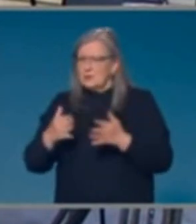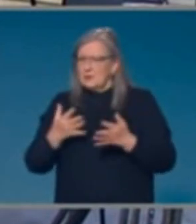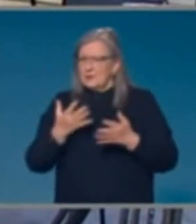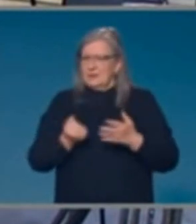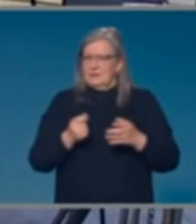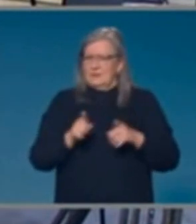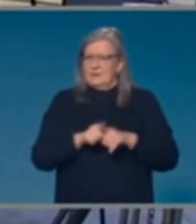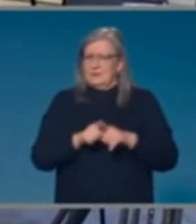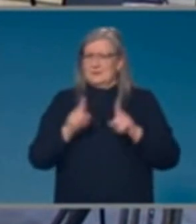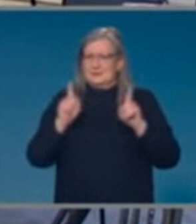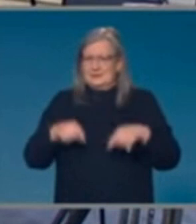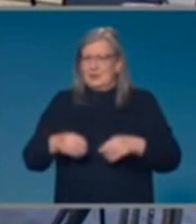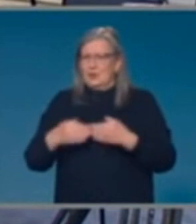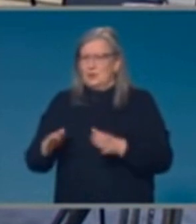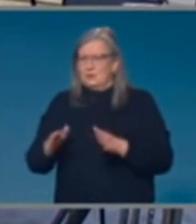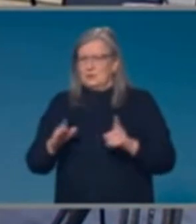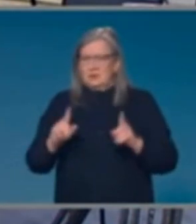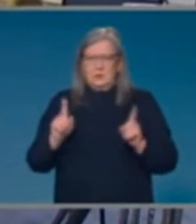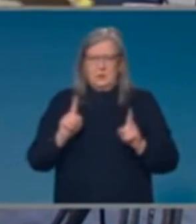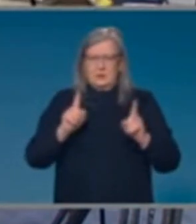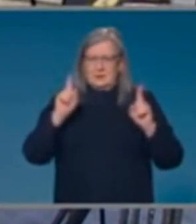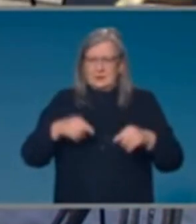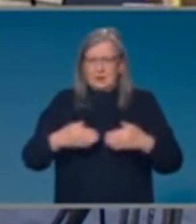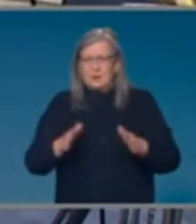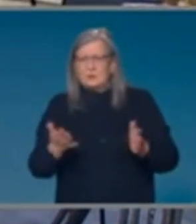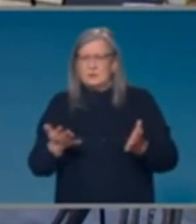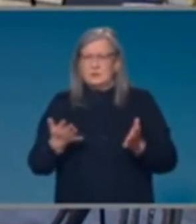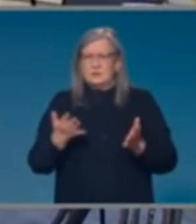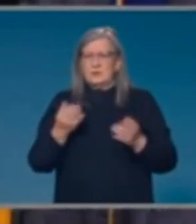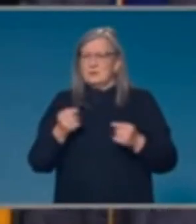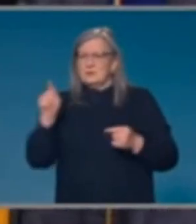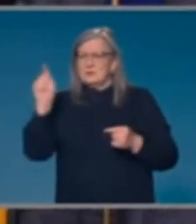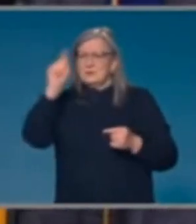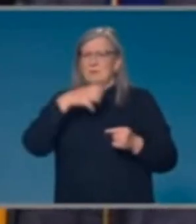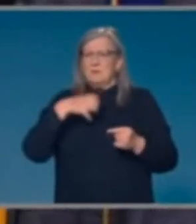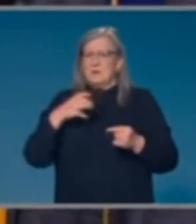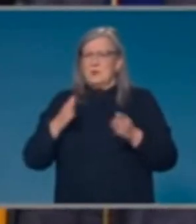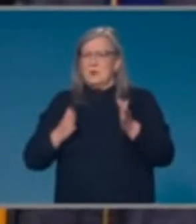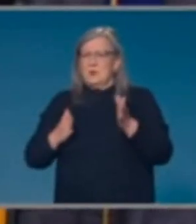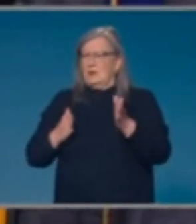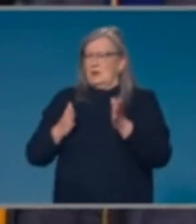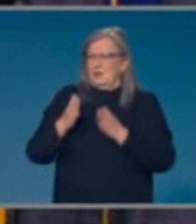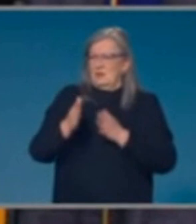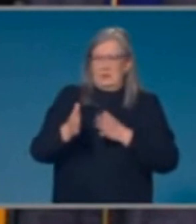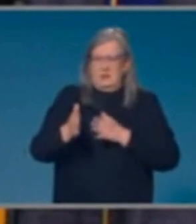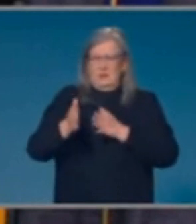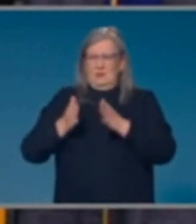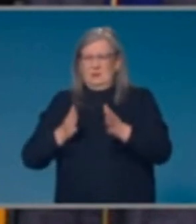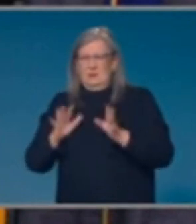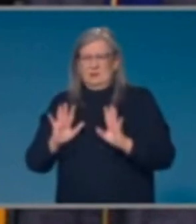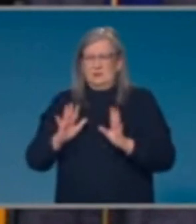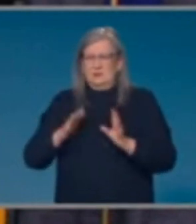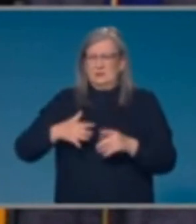plan, in that some states might get there quicker, but no state was going to get left behind. Everyone was meant to move as one there. Do you think